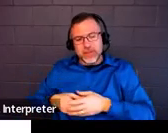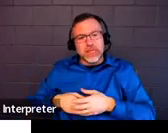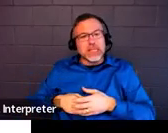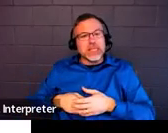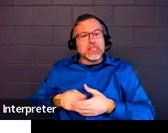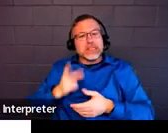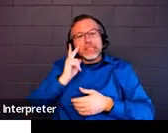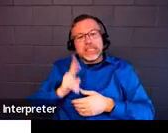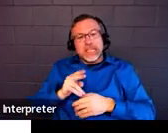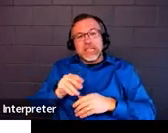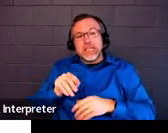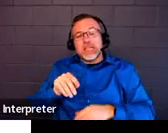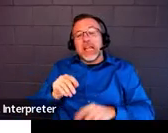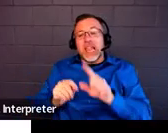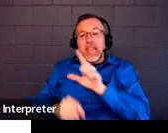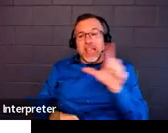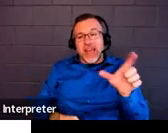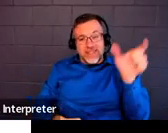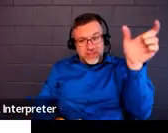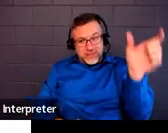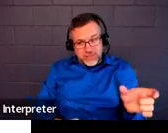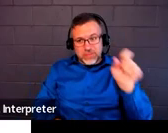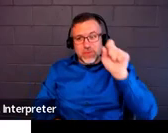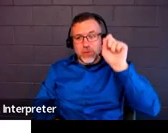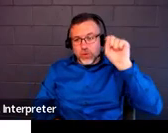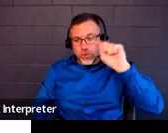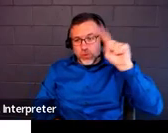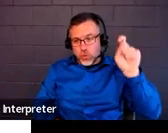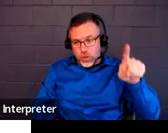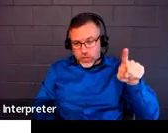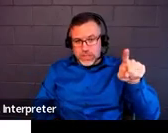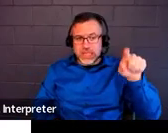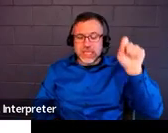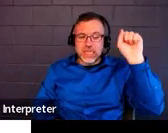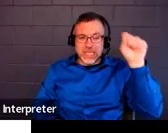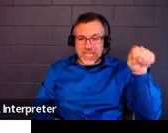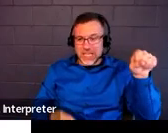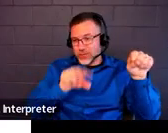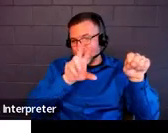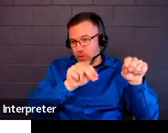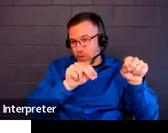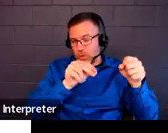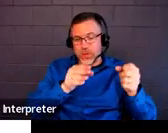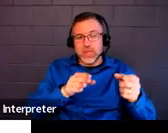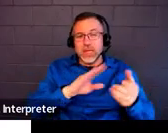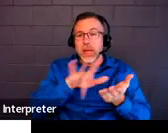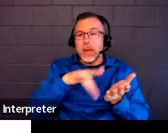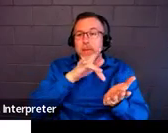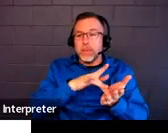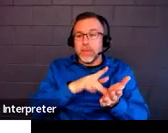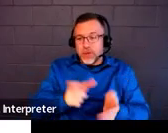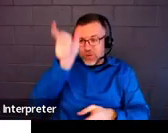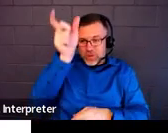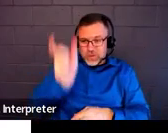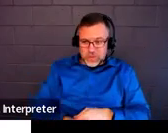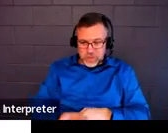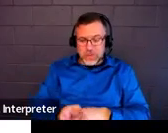questions in the left-hand column with either yes or no. And then in the middle column, it's really about